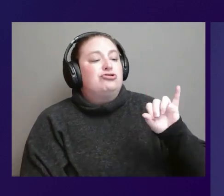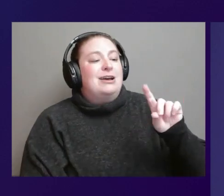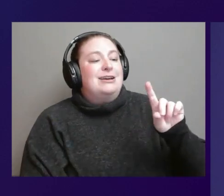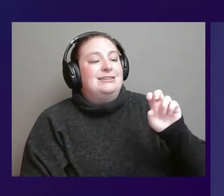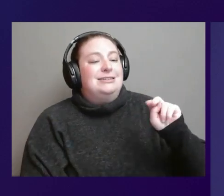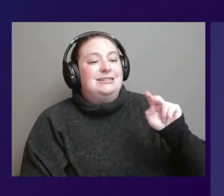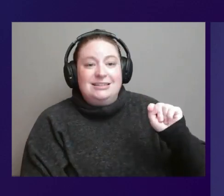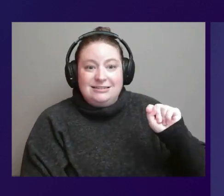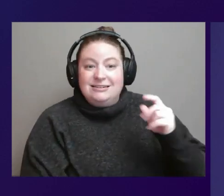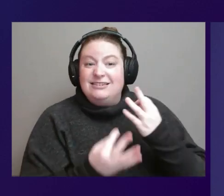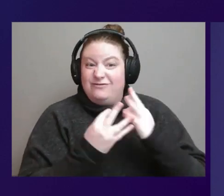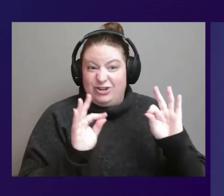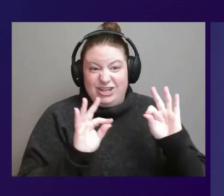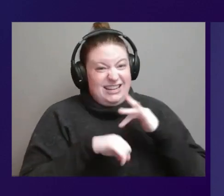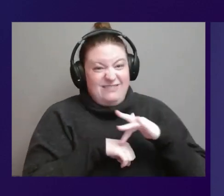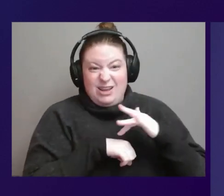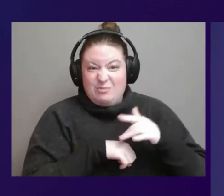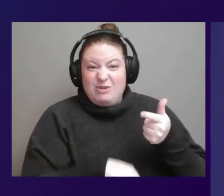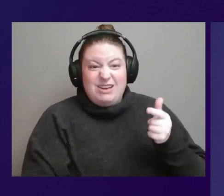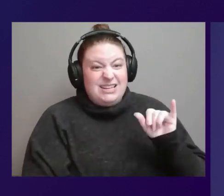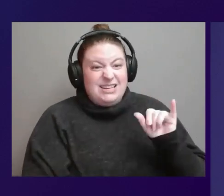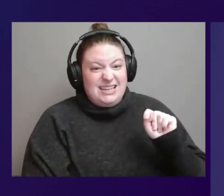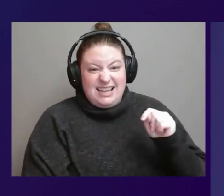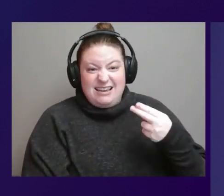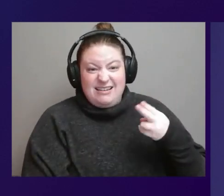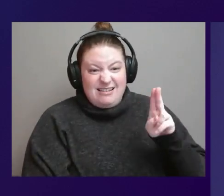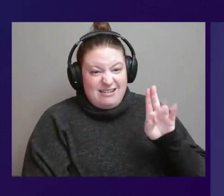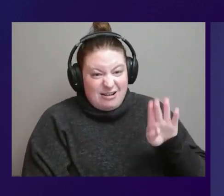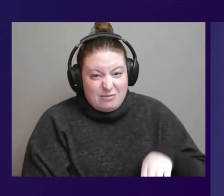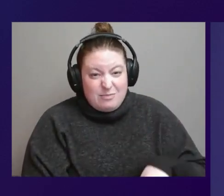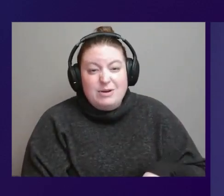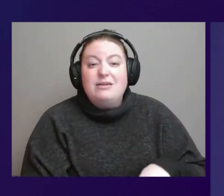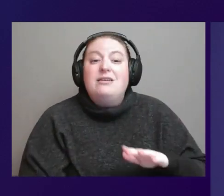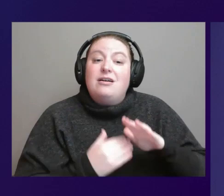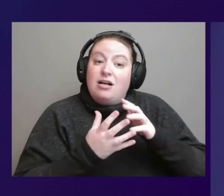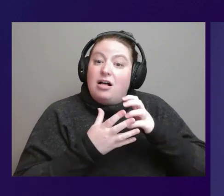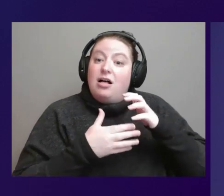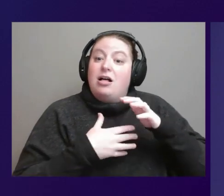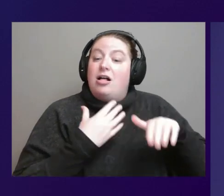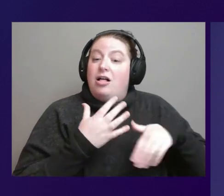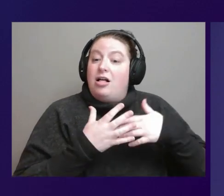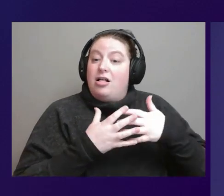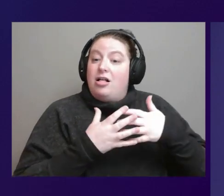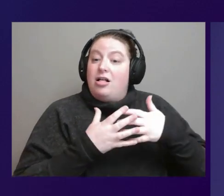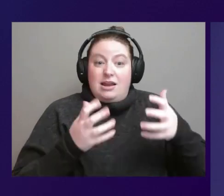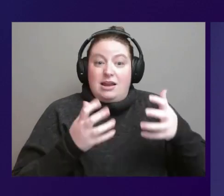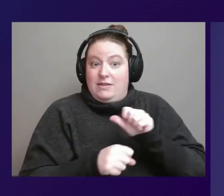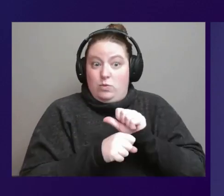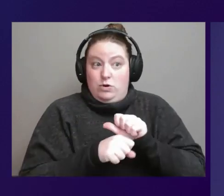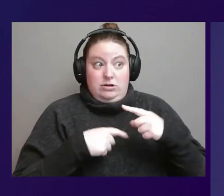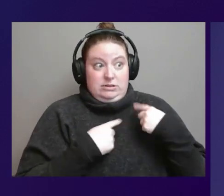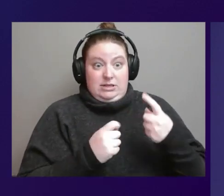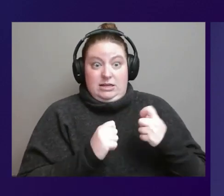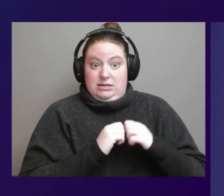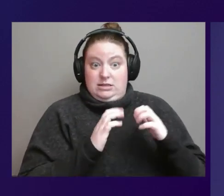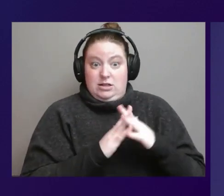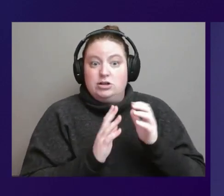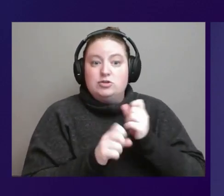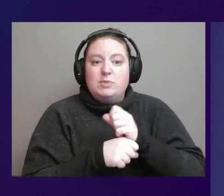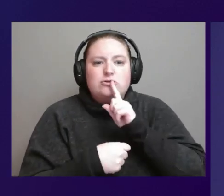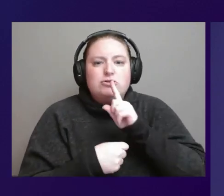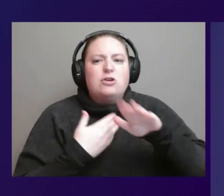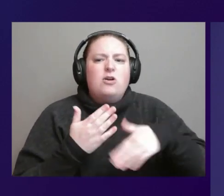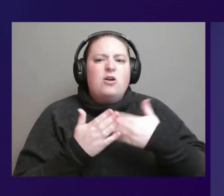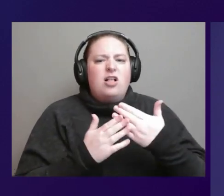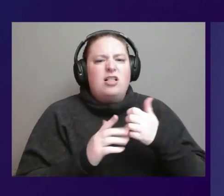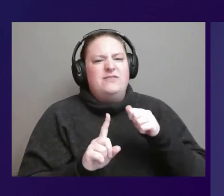GitHub. So a lot of that work has been, since it launched over the last 2 years, we've really been working on making sure all of the other auxiliaries